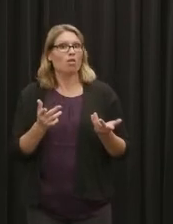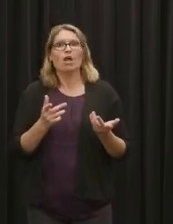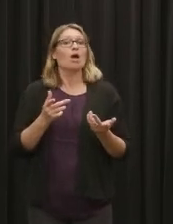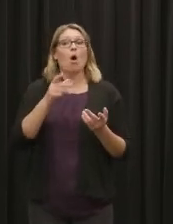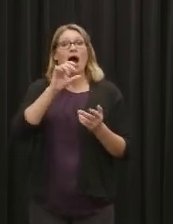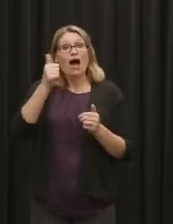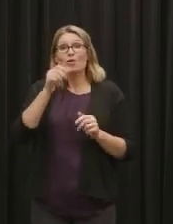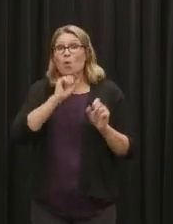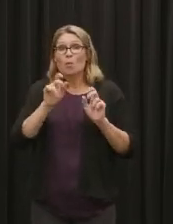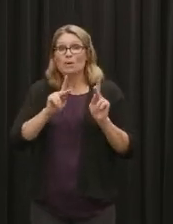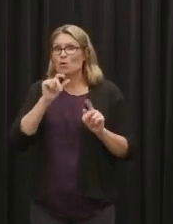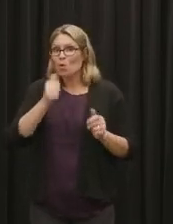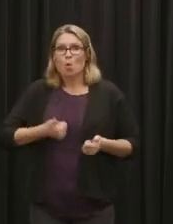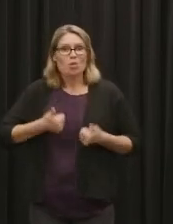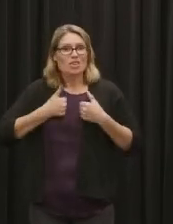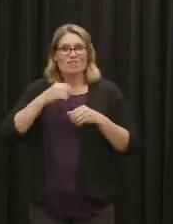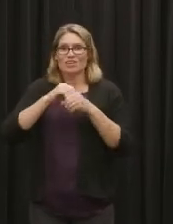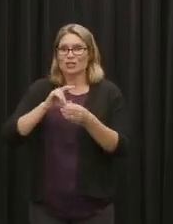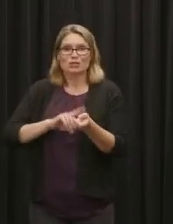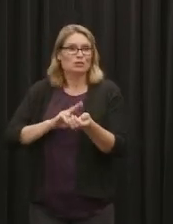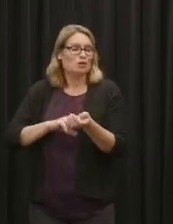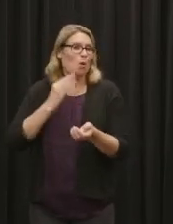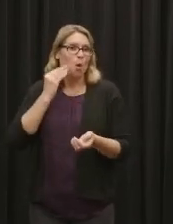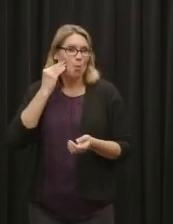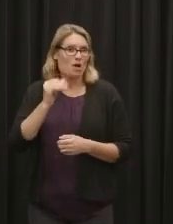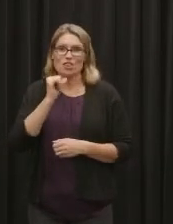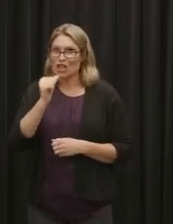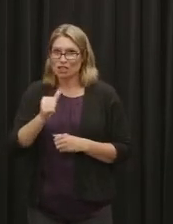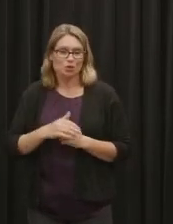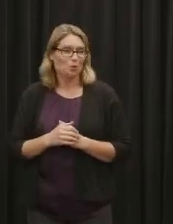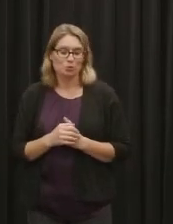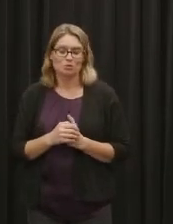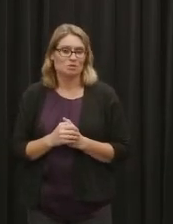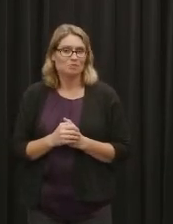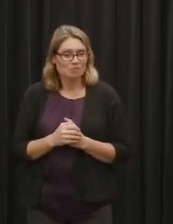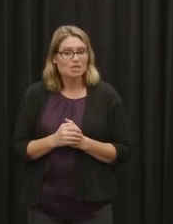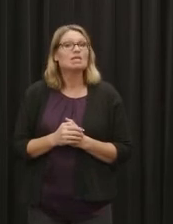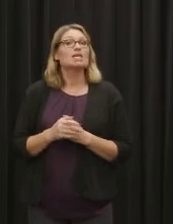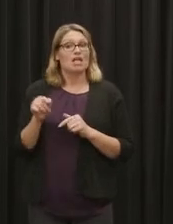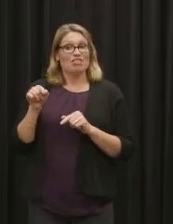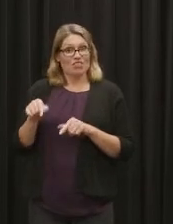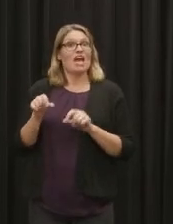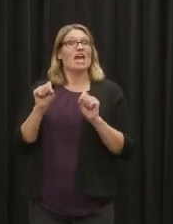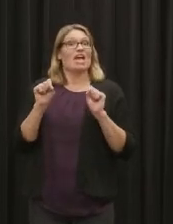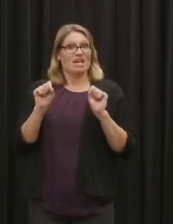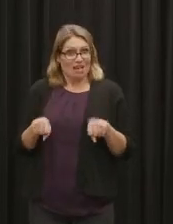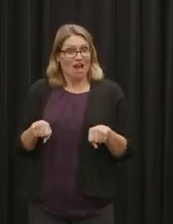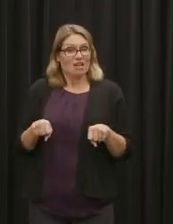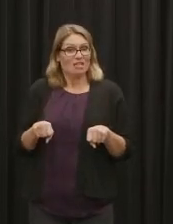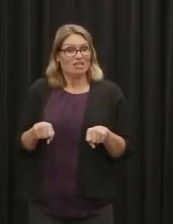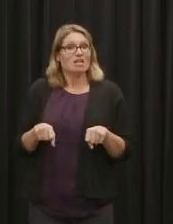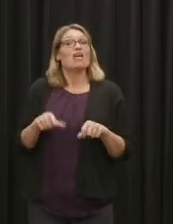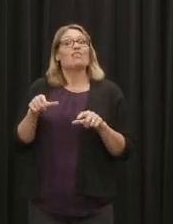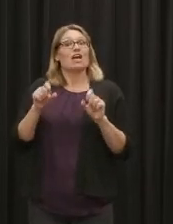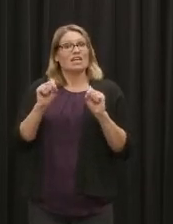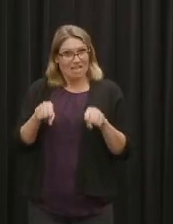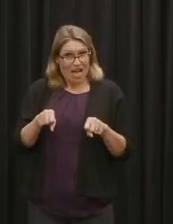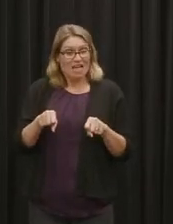in long-term care facilities who do have the ability and will be